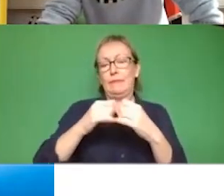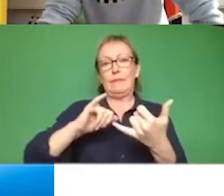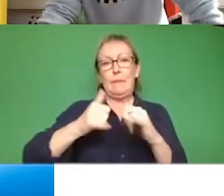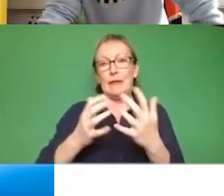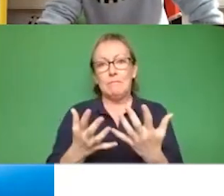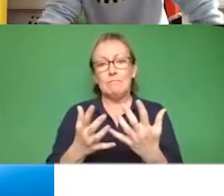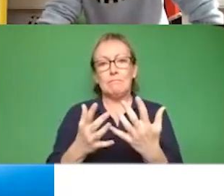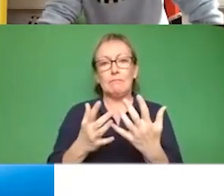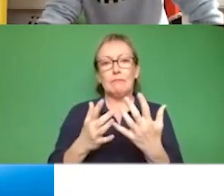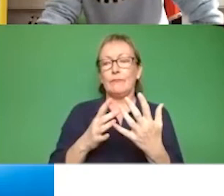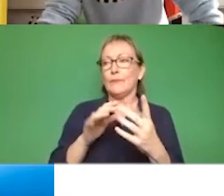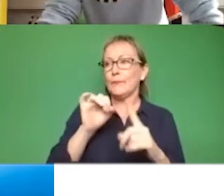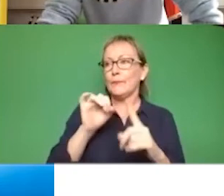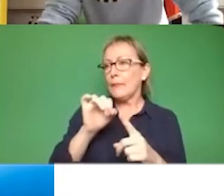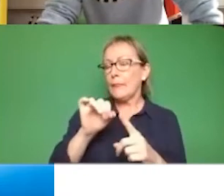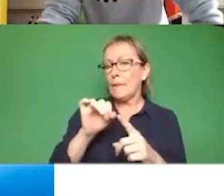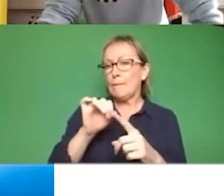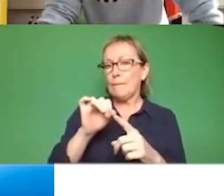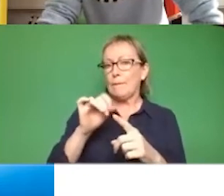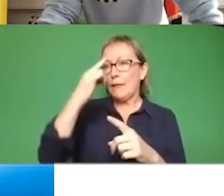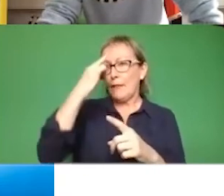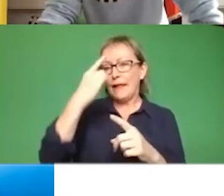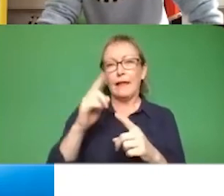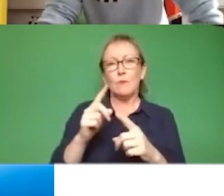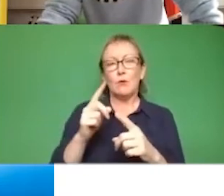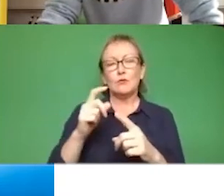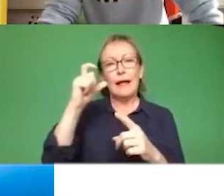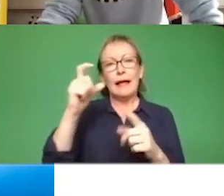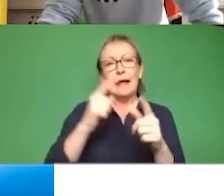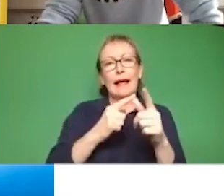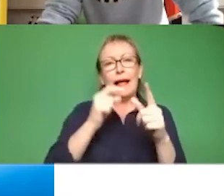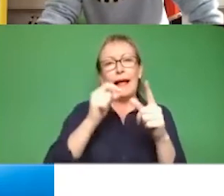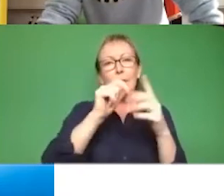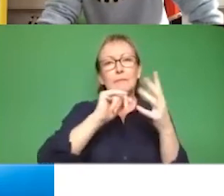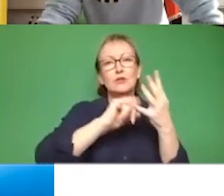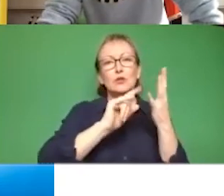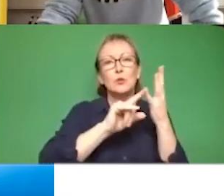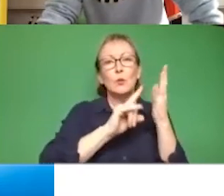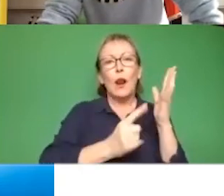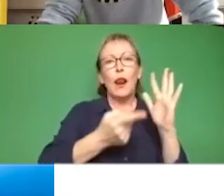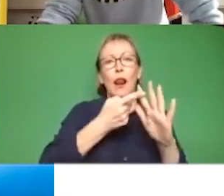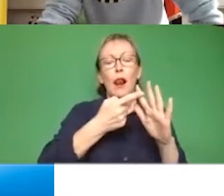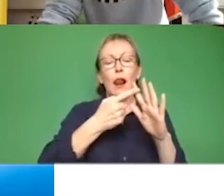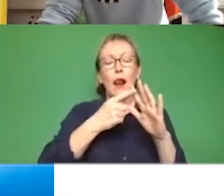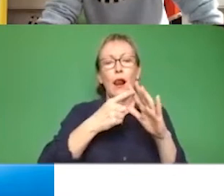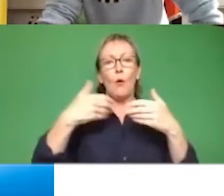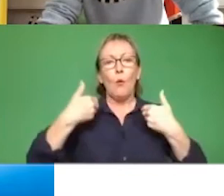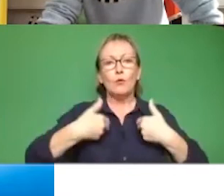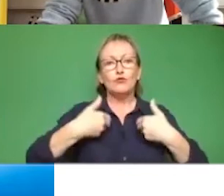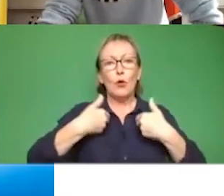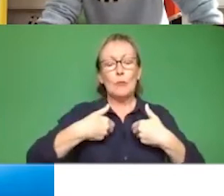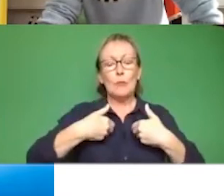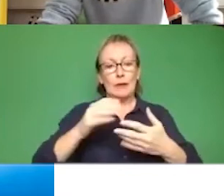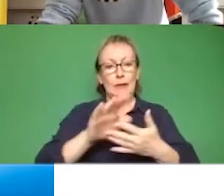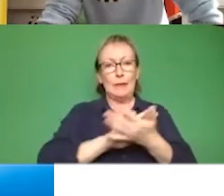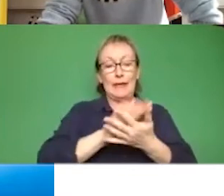You're based on the principle of a capsule wardrobe and this idea that, you know, you're letting these clothes into your life and